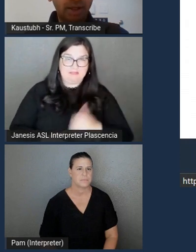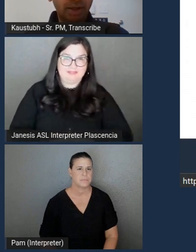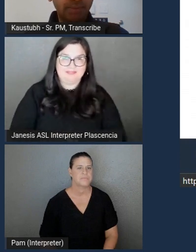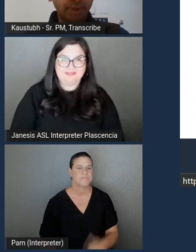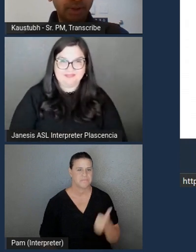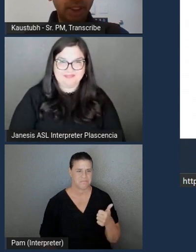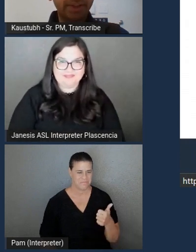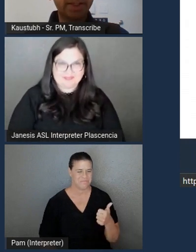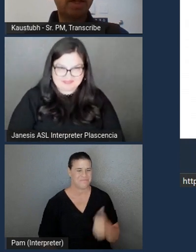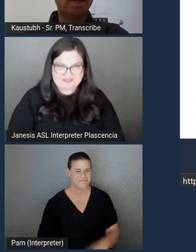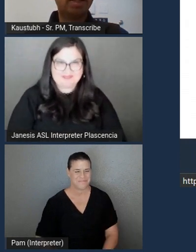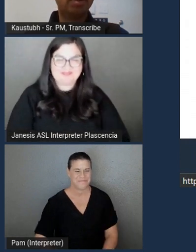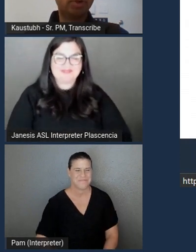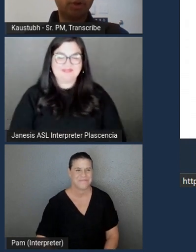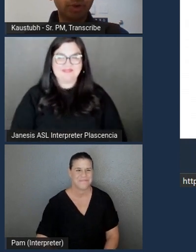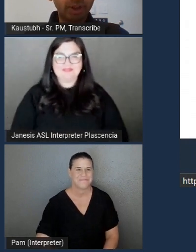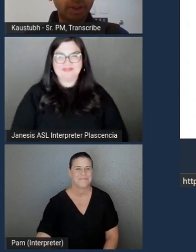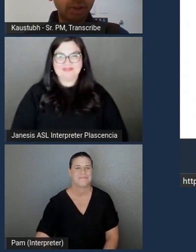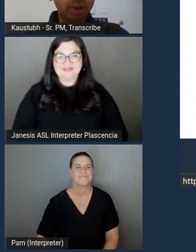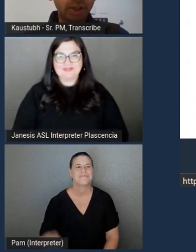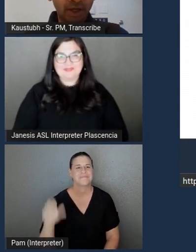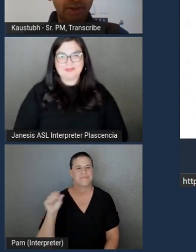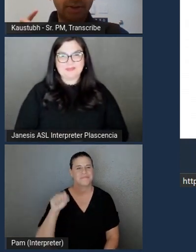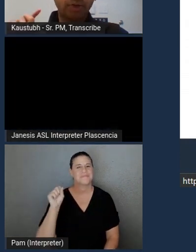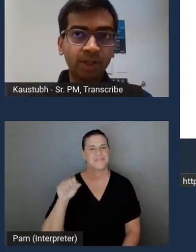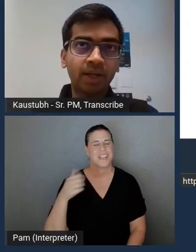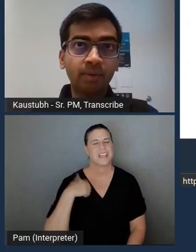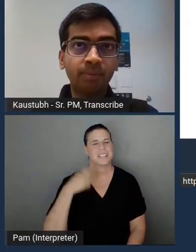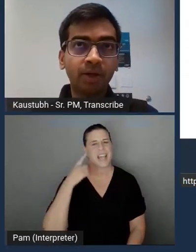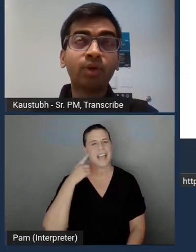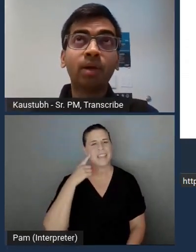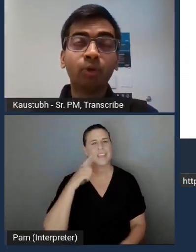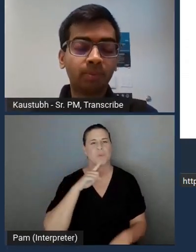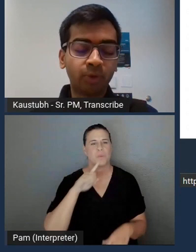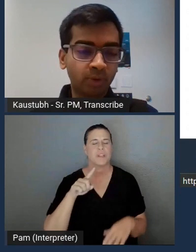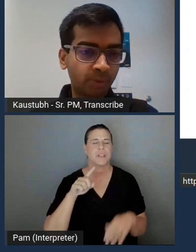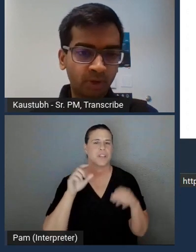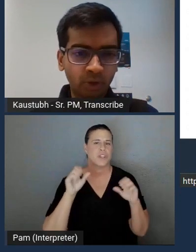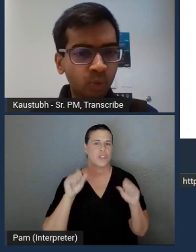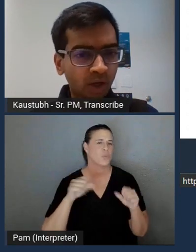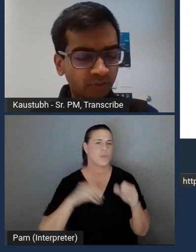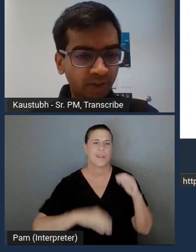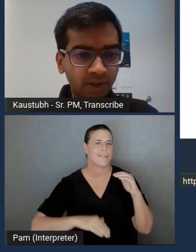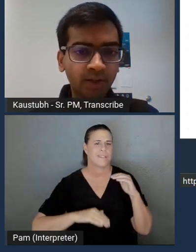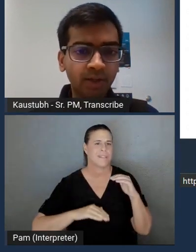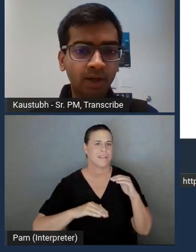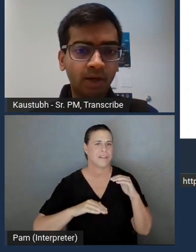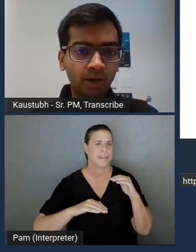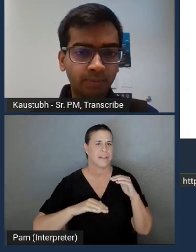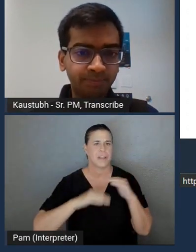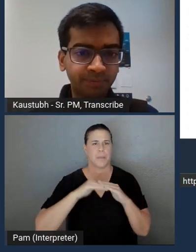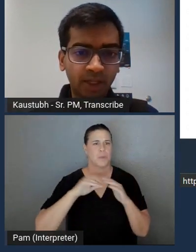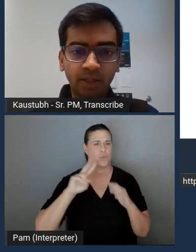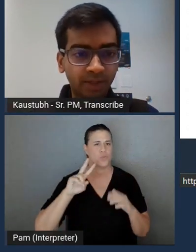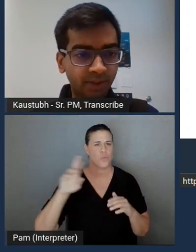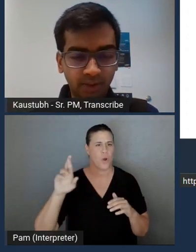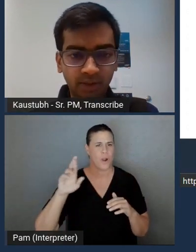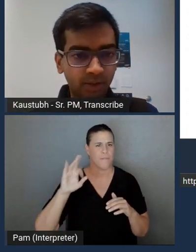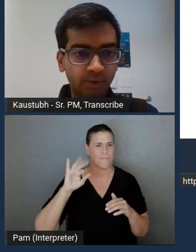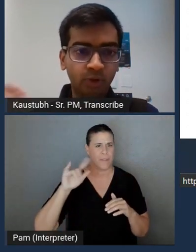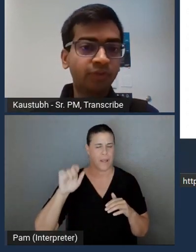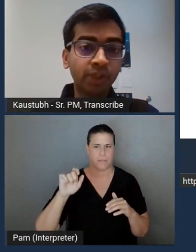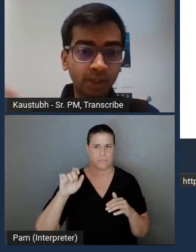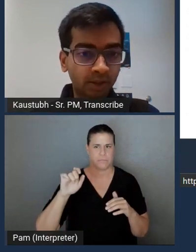limit. I think you can upload up to about a 2-hour file. Okay. And then I